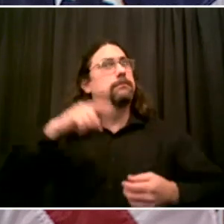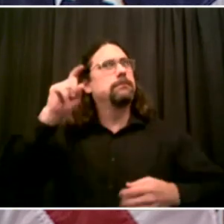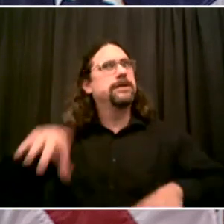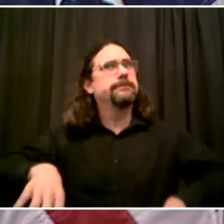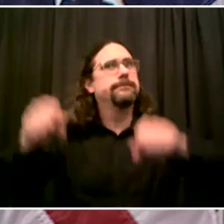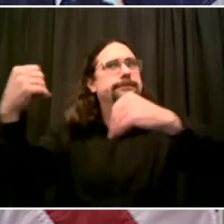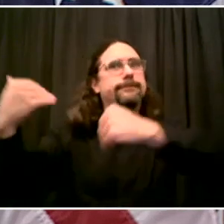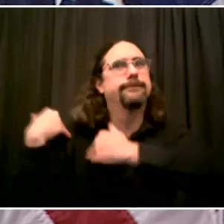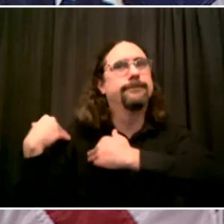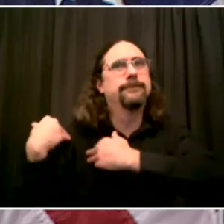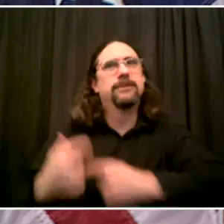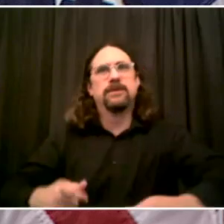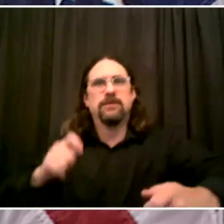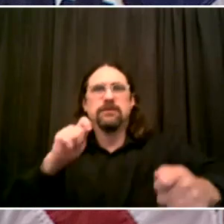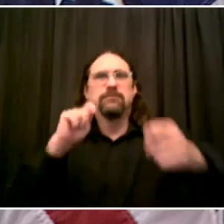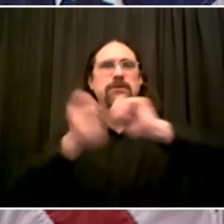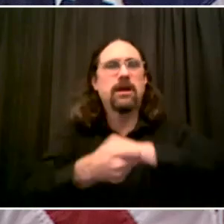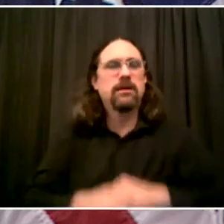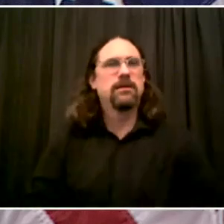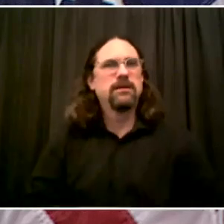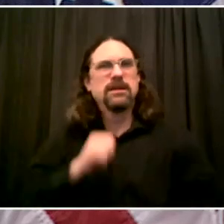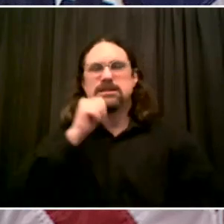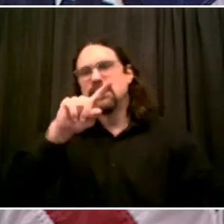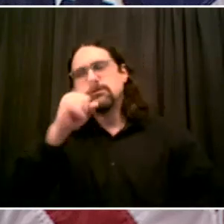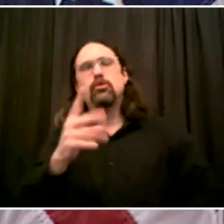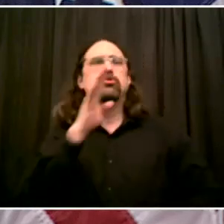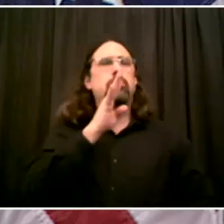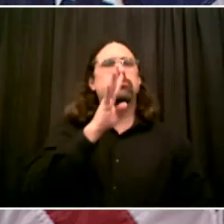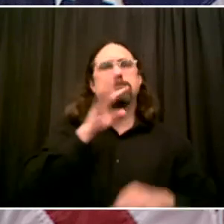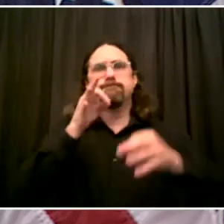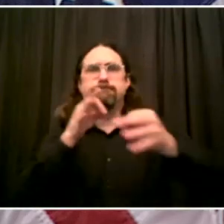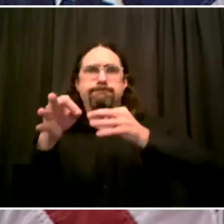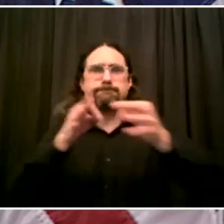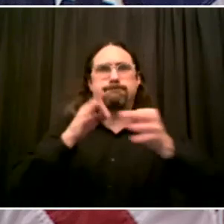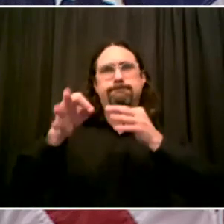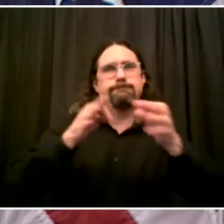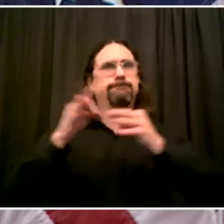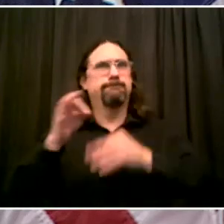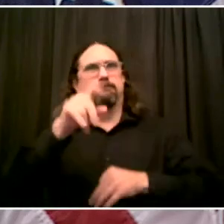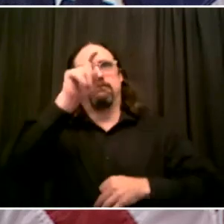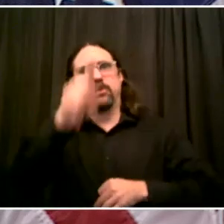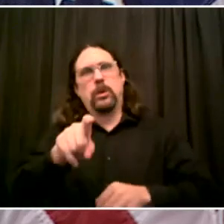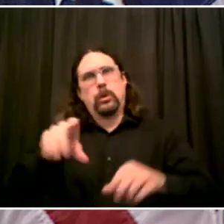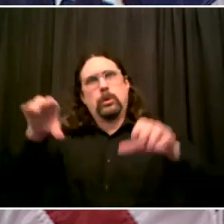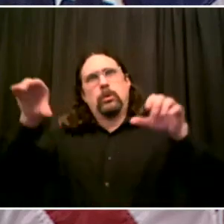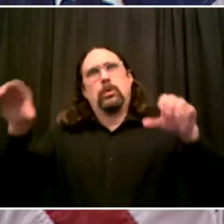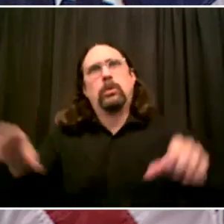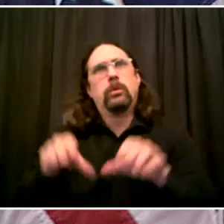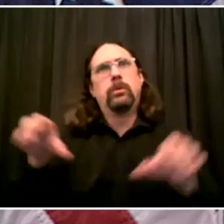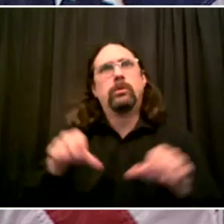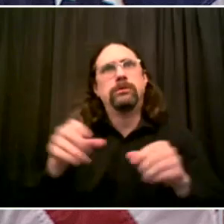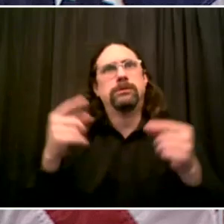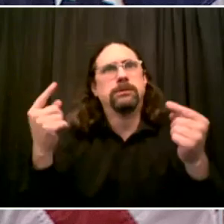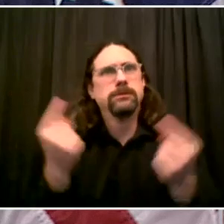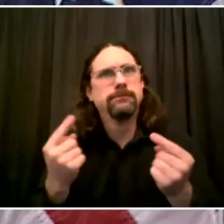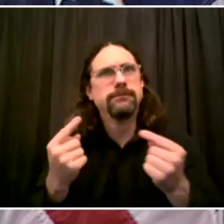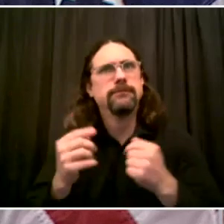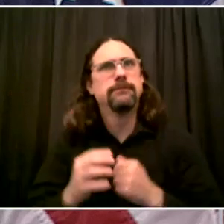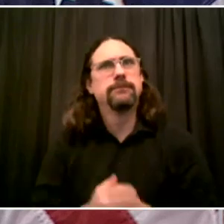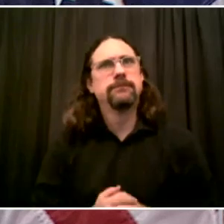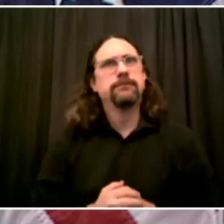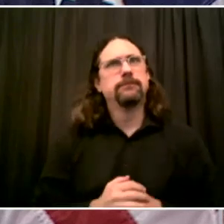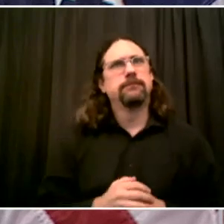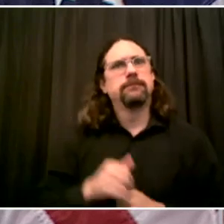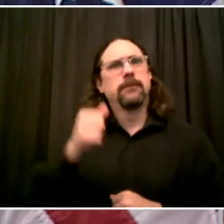So I said yesterday, and I say it again today, you will see change in the city. You will see change in